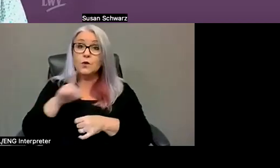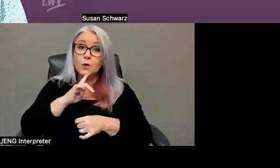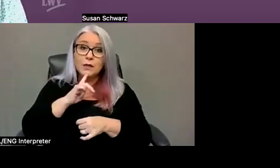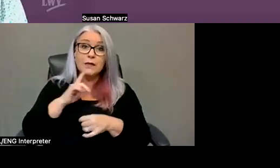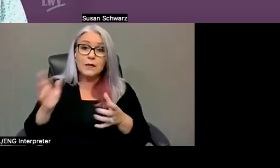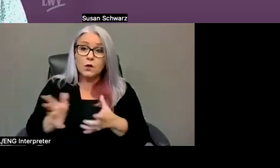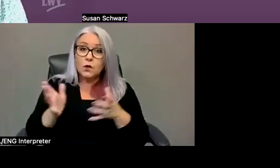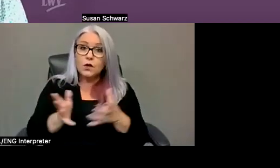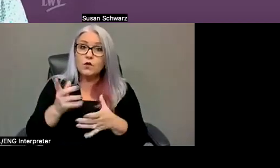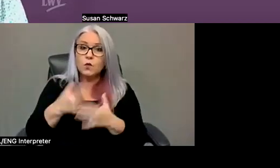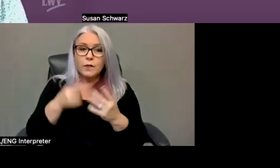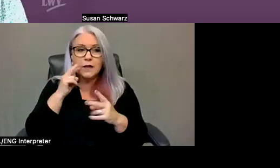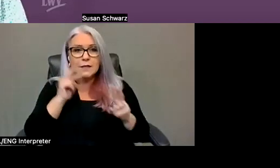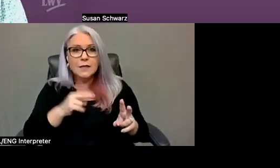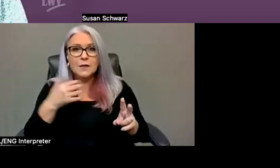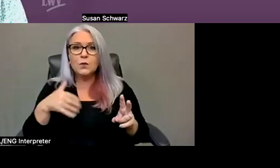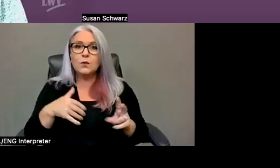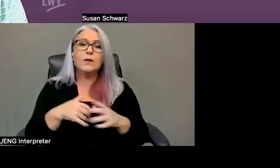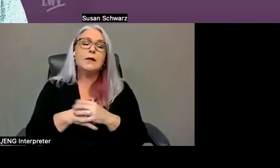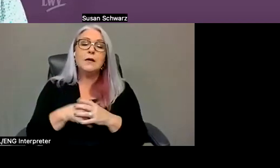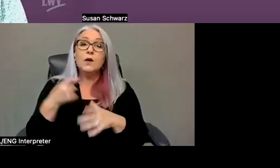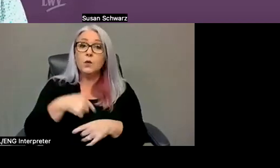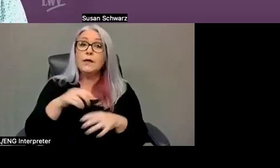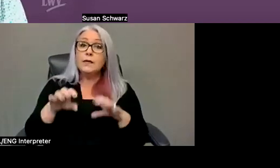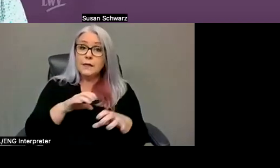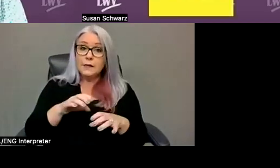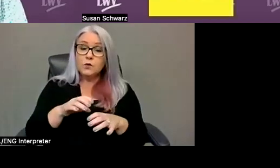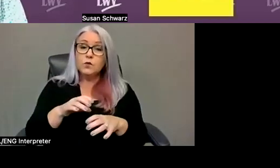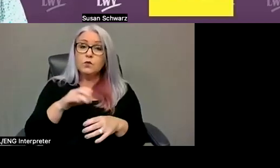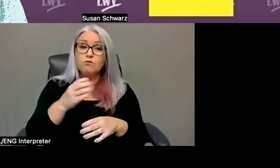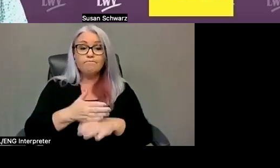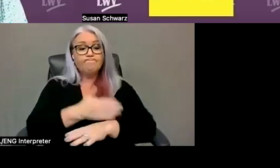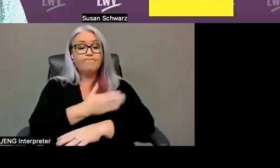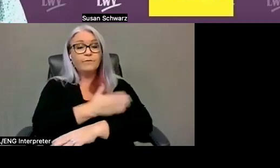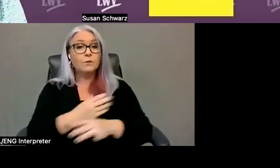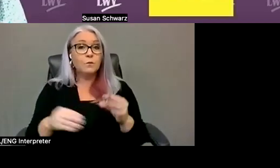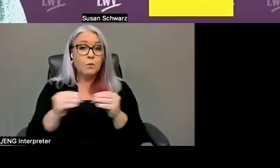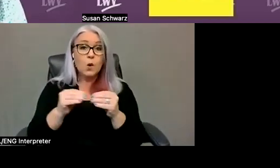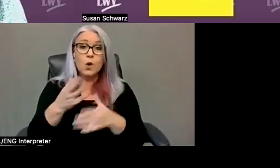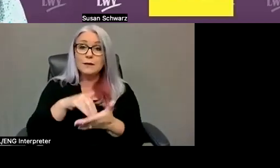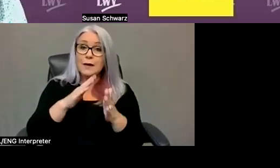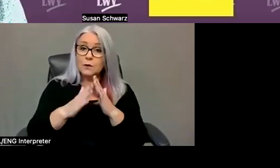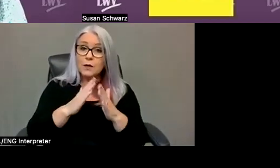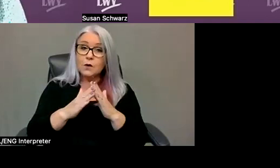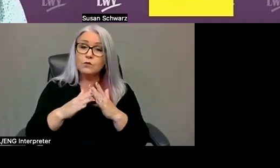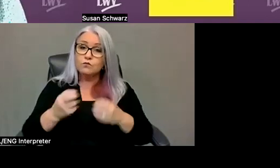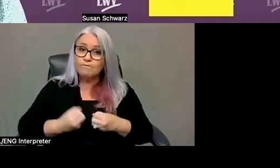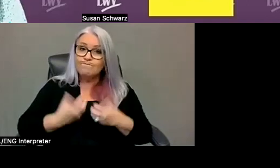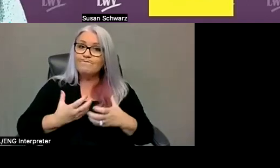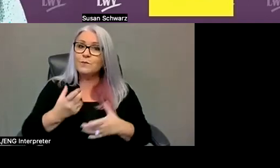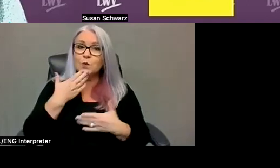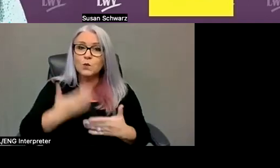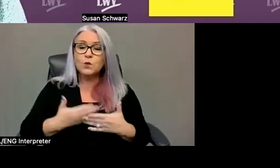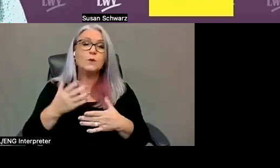by what they see. We definitely need to do things in the downtown to make it a more vibrant place, but we are on the right step with the help of